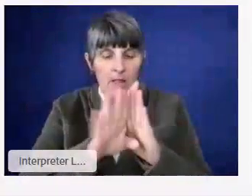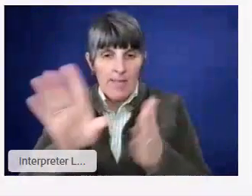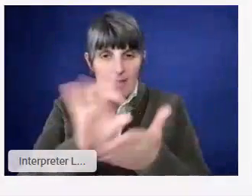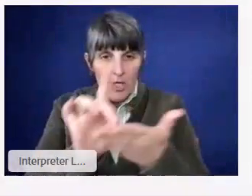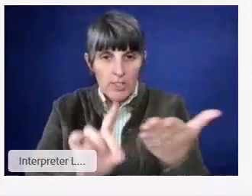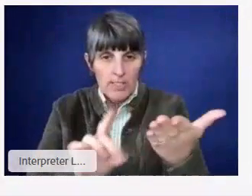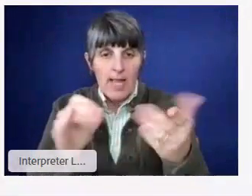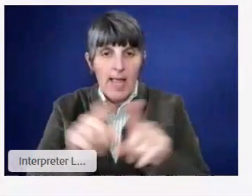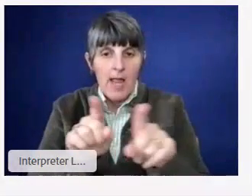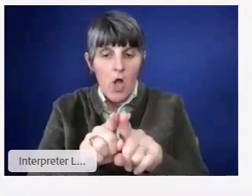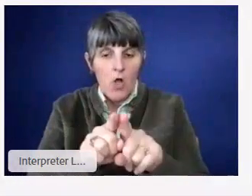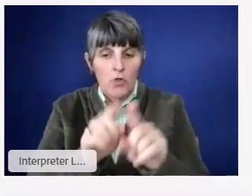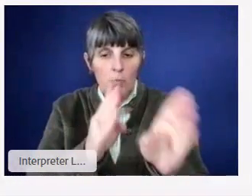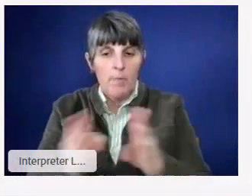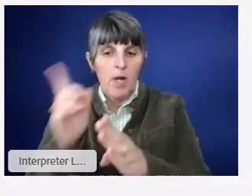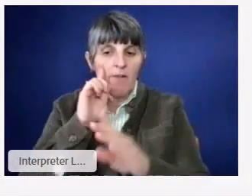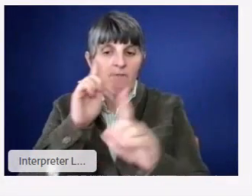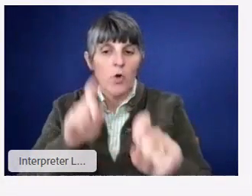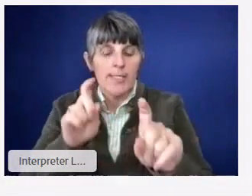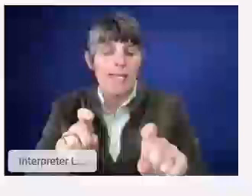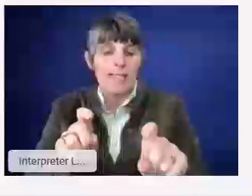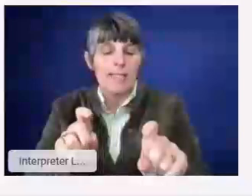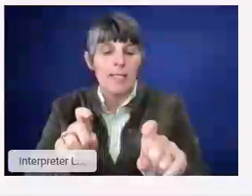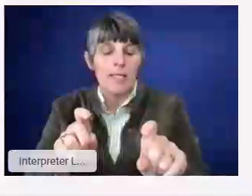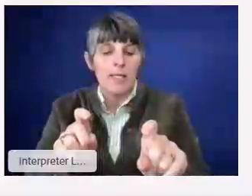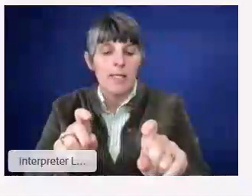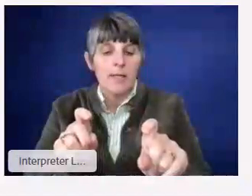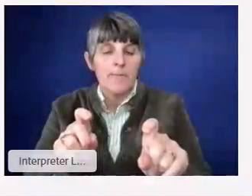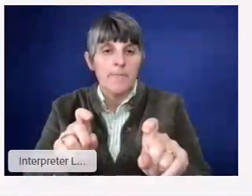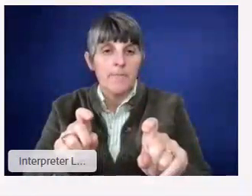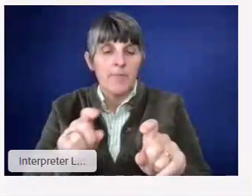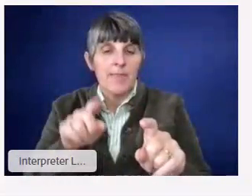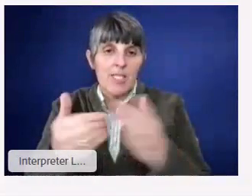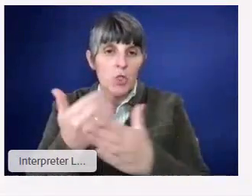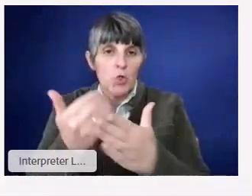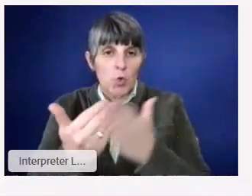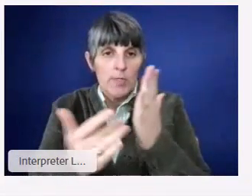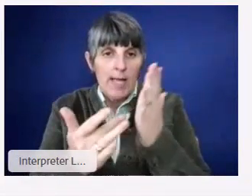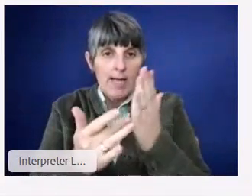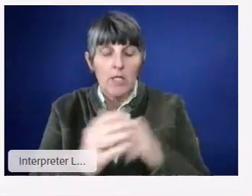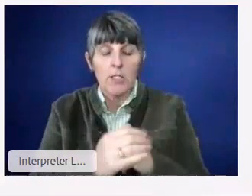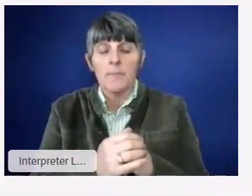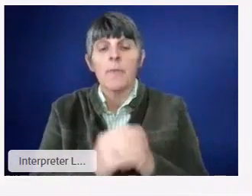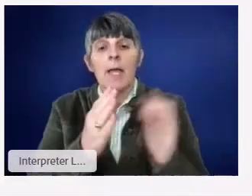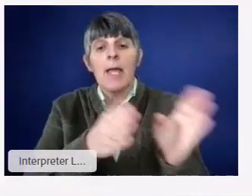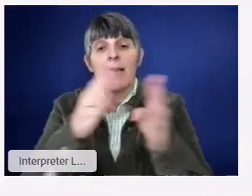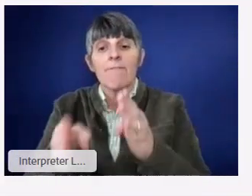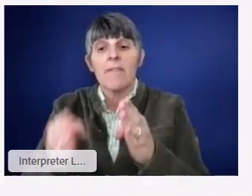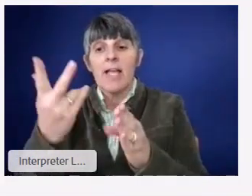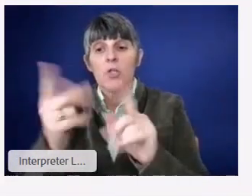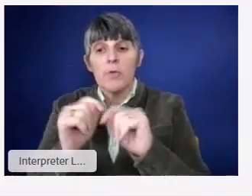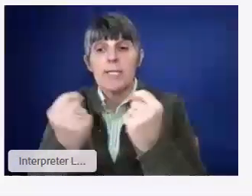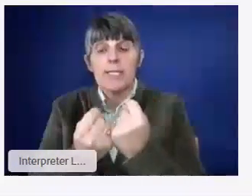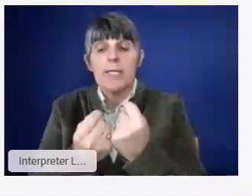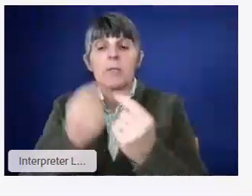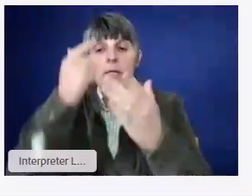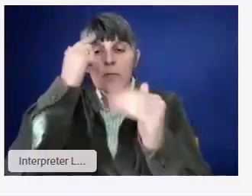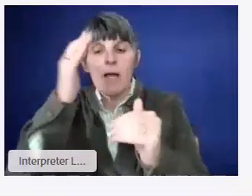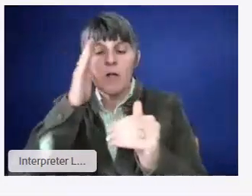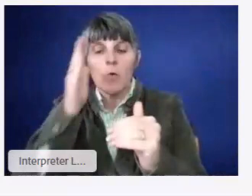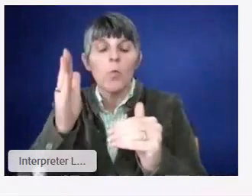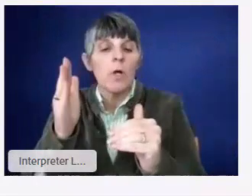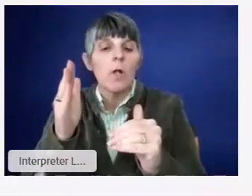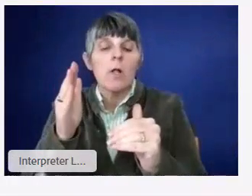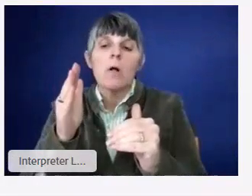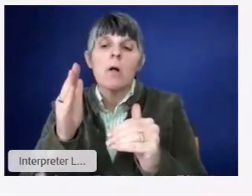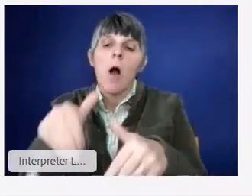as well as preparing for testing these new technologies. In phase three, teams are expected to operate and evaluate